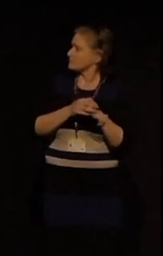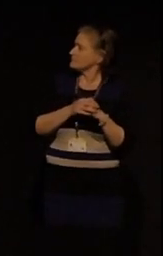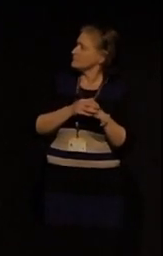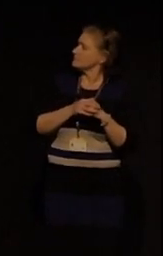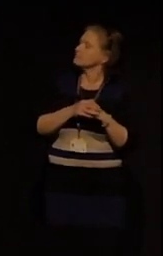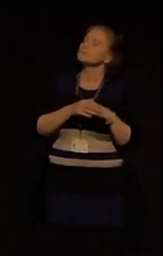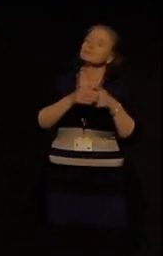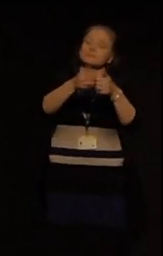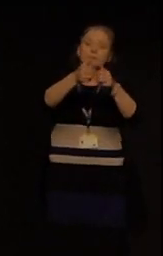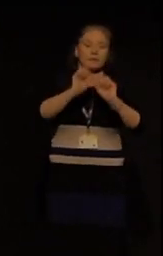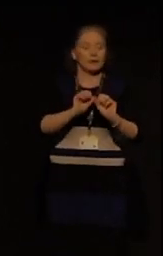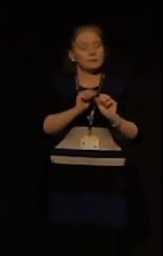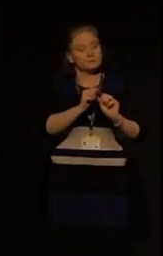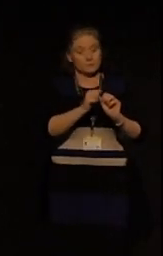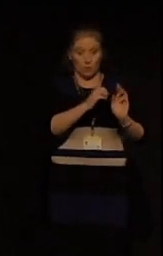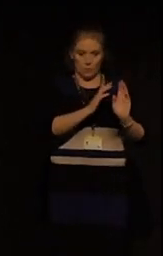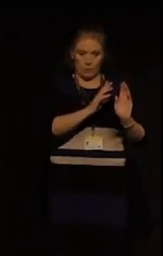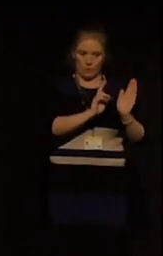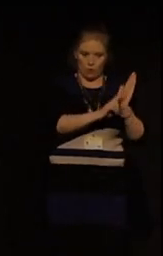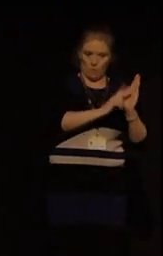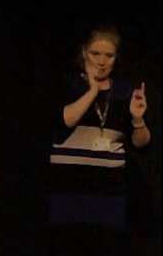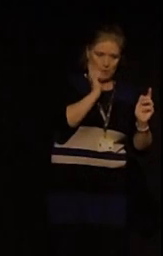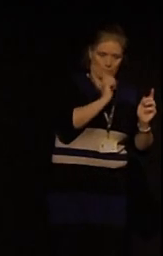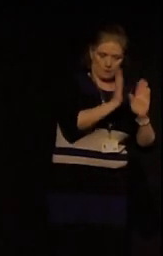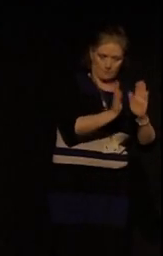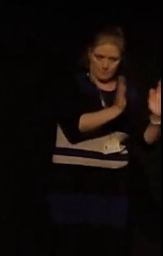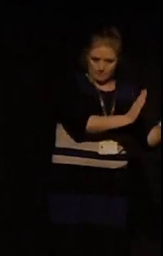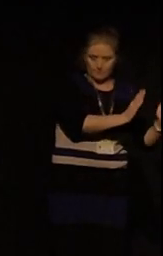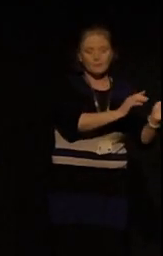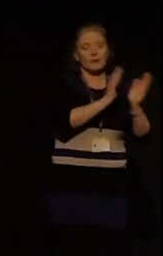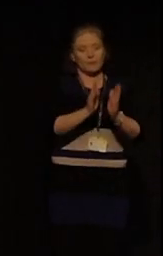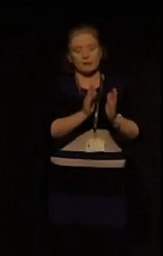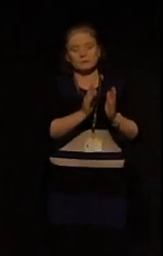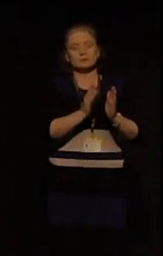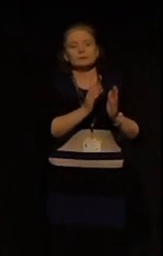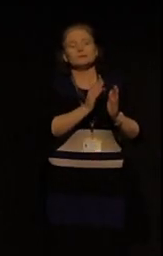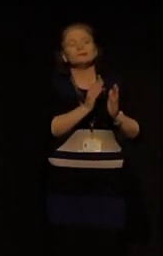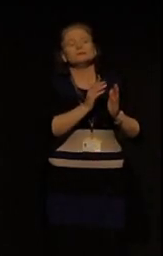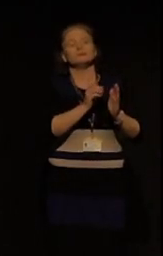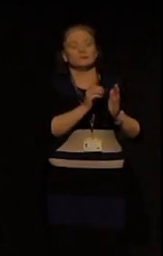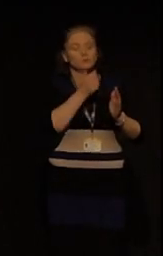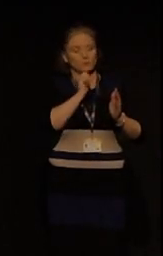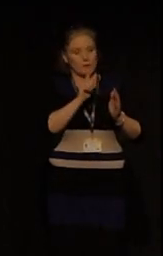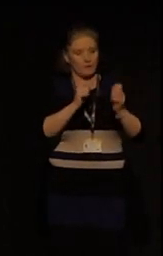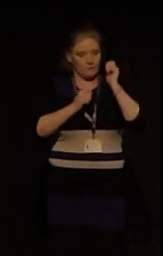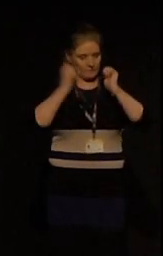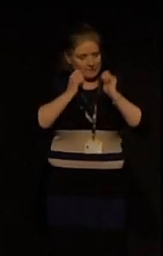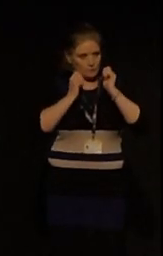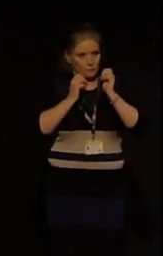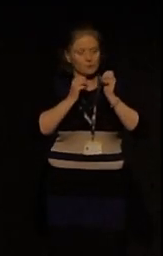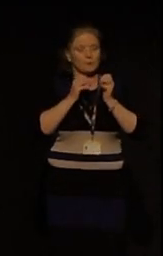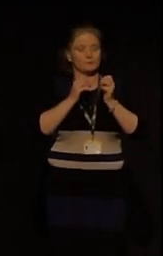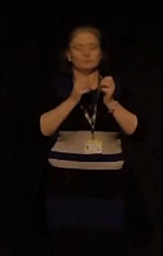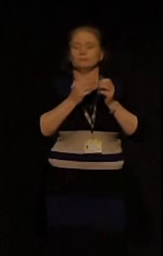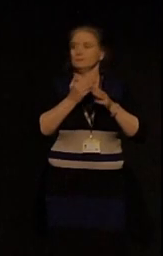So then we took some patients that had the could modulate their tinnitus with this oral facial maneuver. And one of the